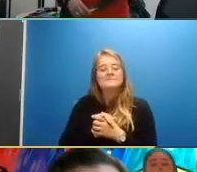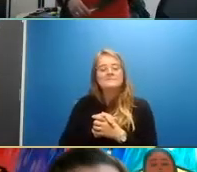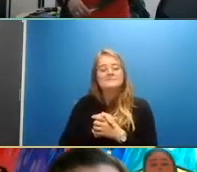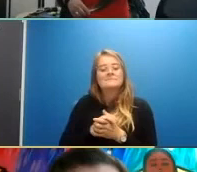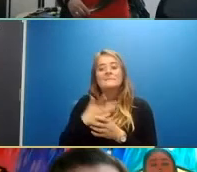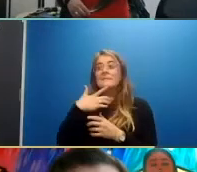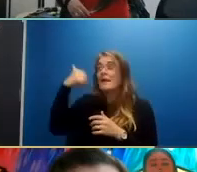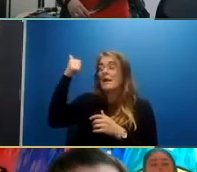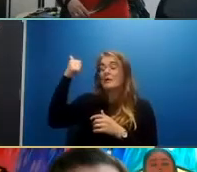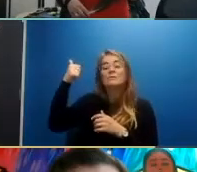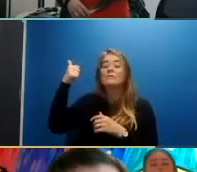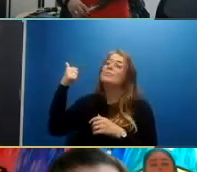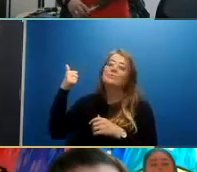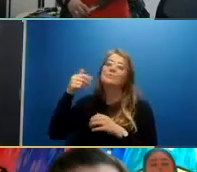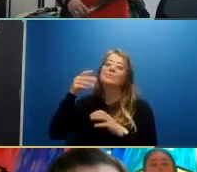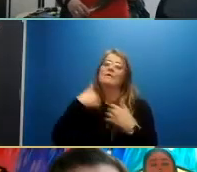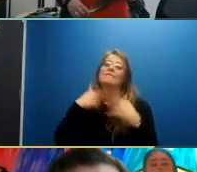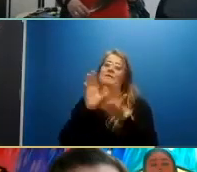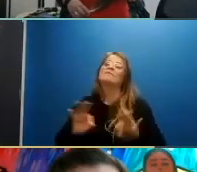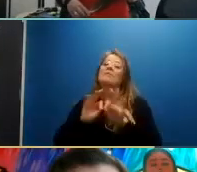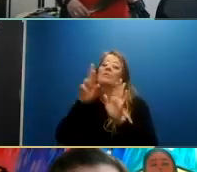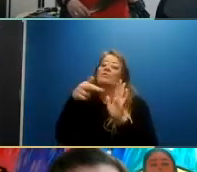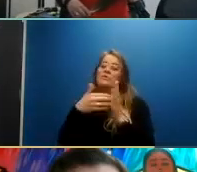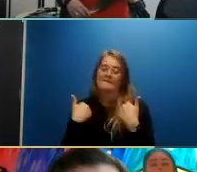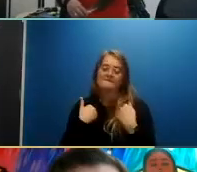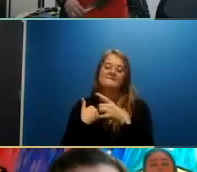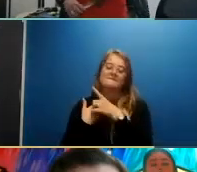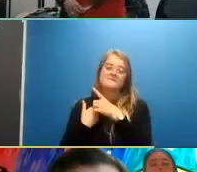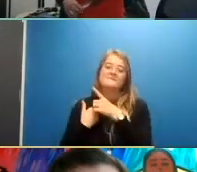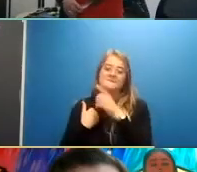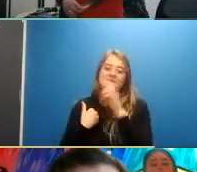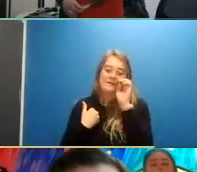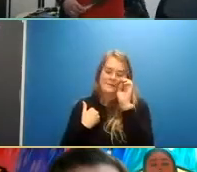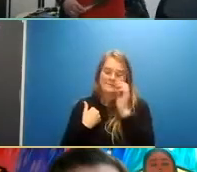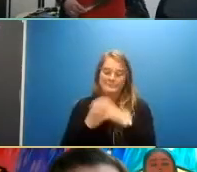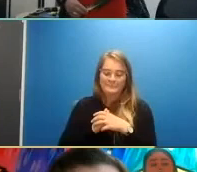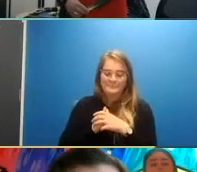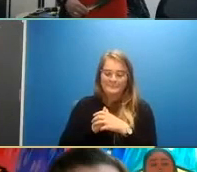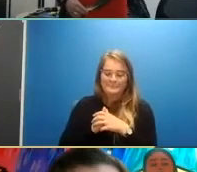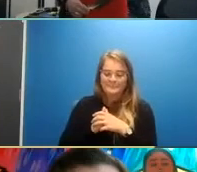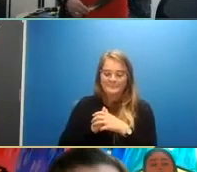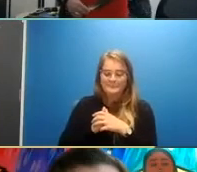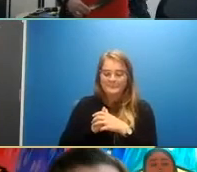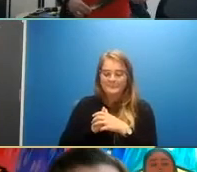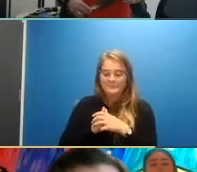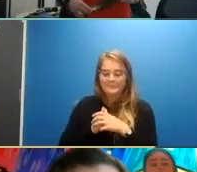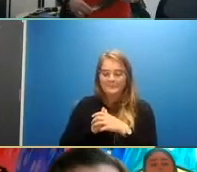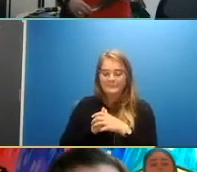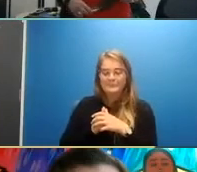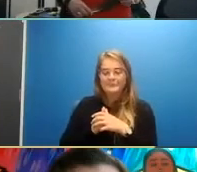an important role in what is going to be brought